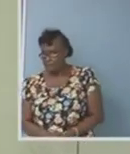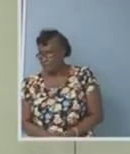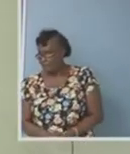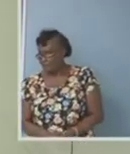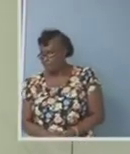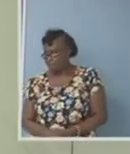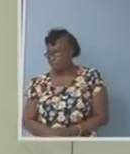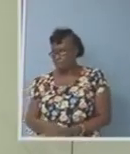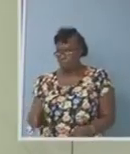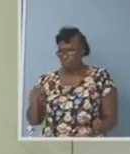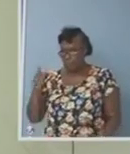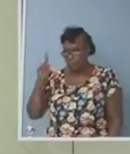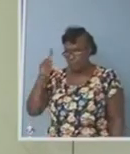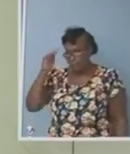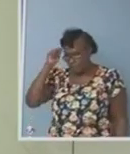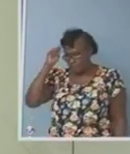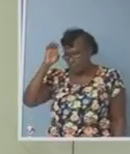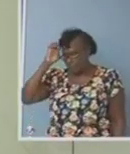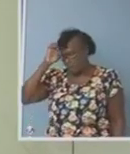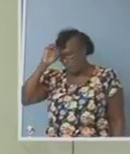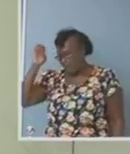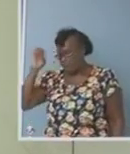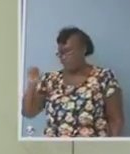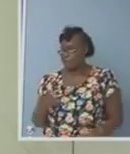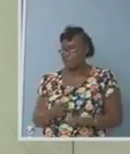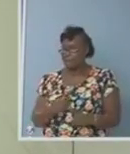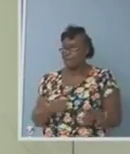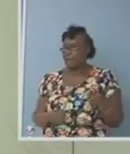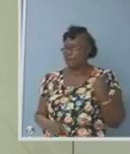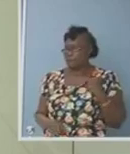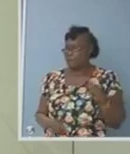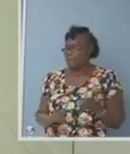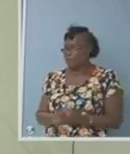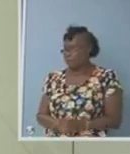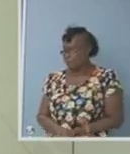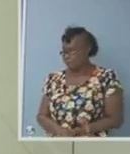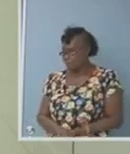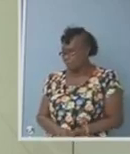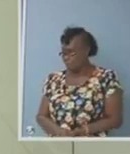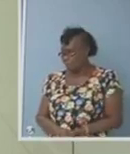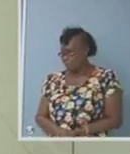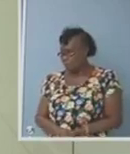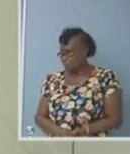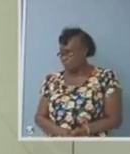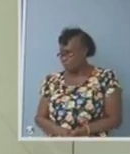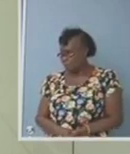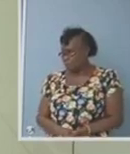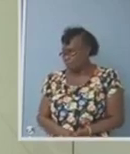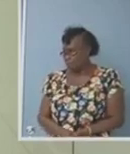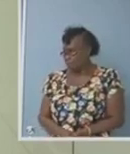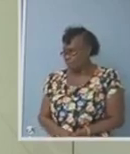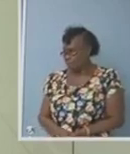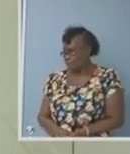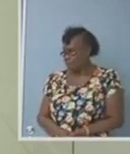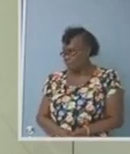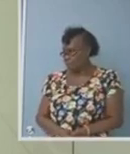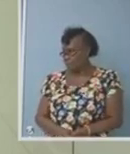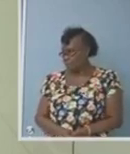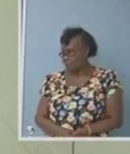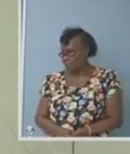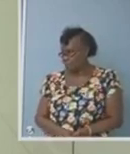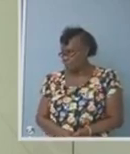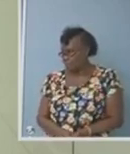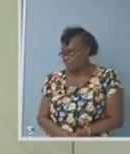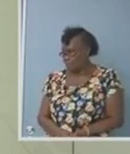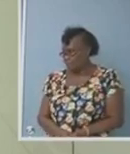Mr. Tommy Elias is also on the committee chaired by the Minister of Trade and Industry. And in terms of